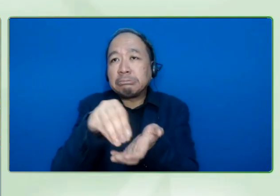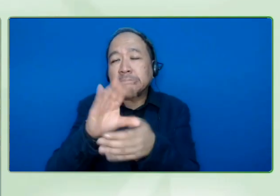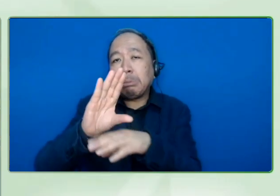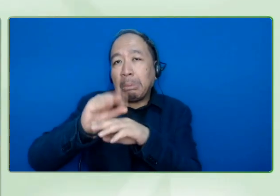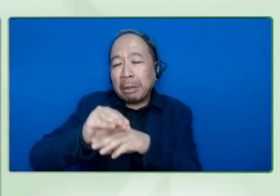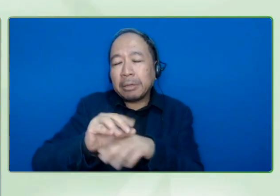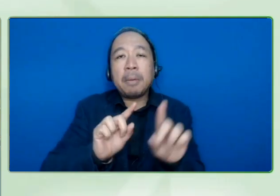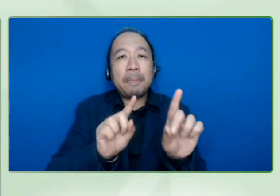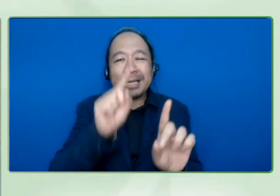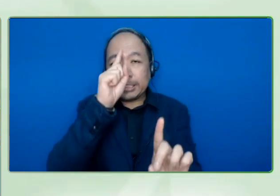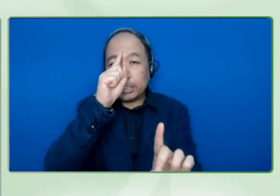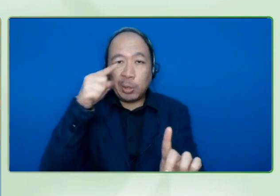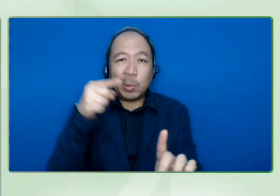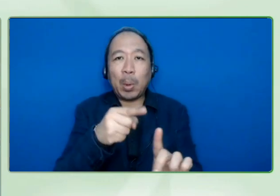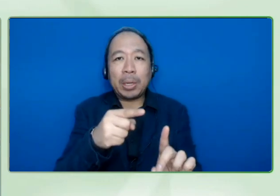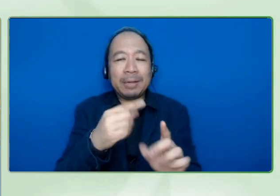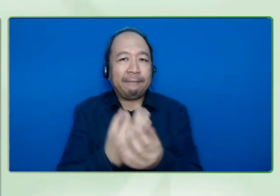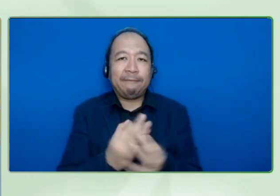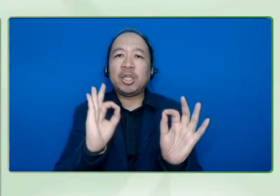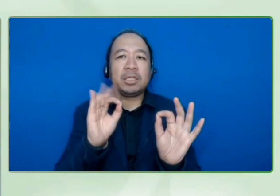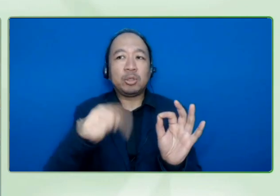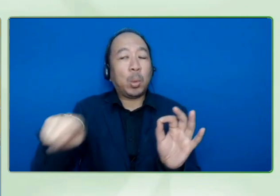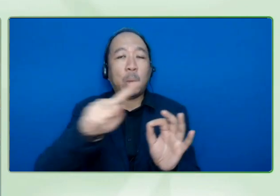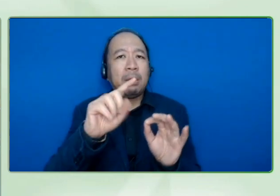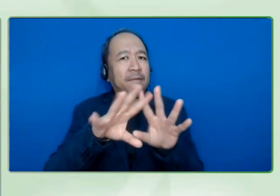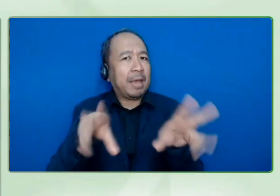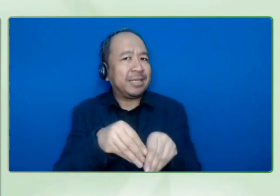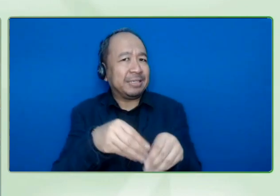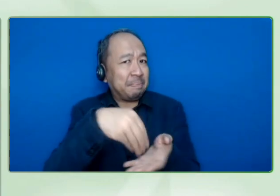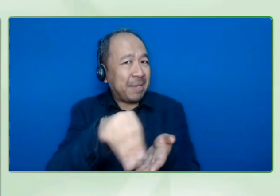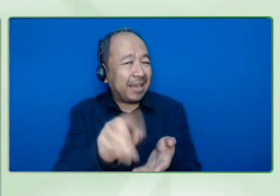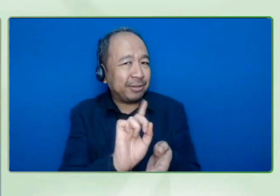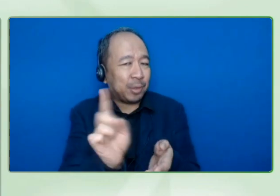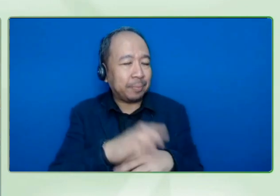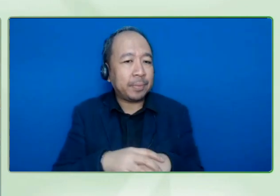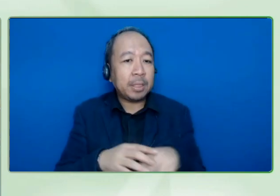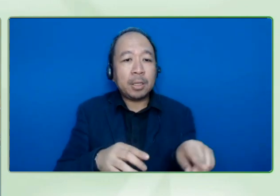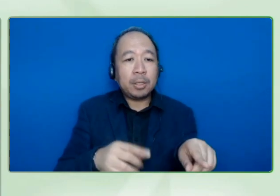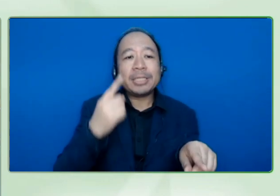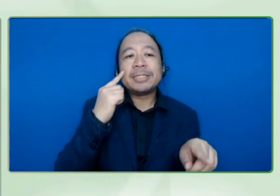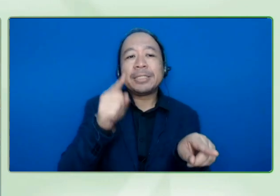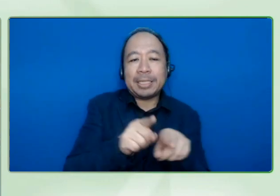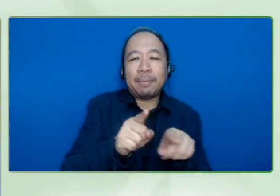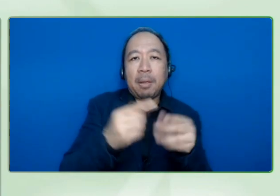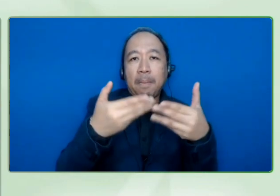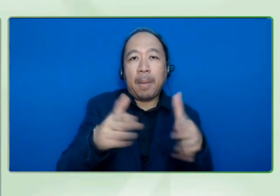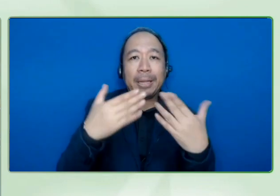to keep it free for families. Partnerships with public health organizations. As well, yes. Okay, great, thank